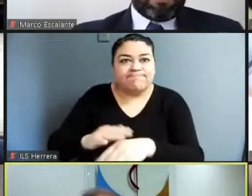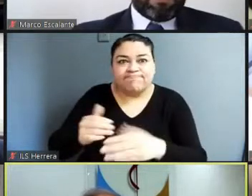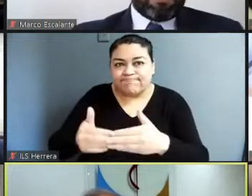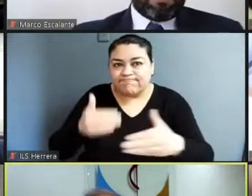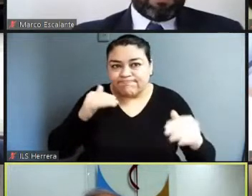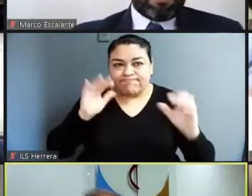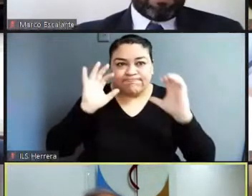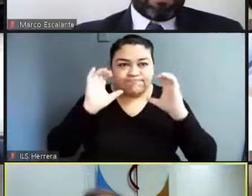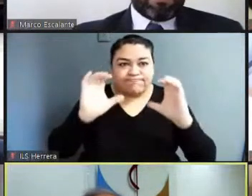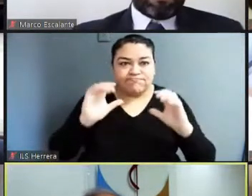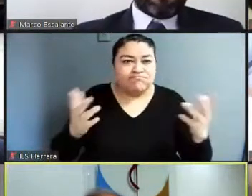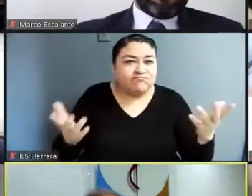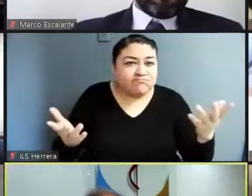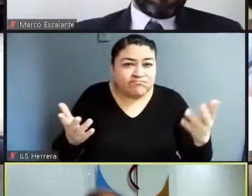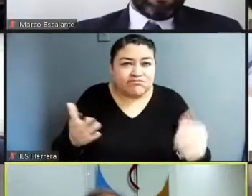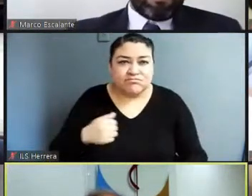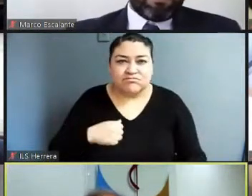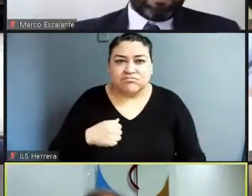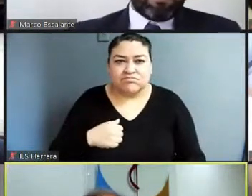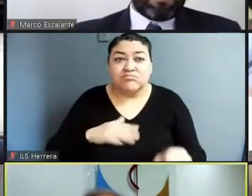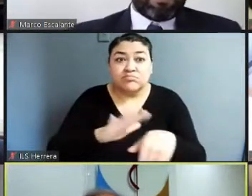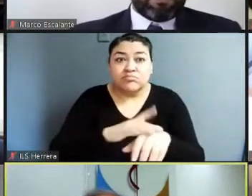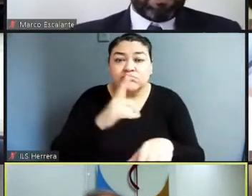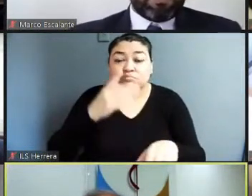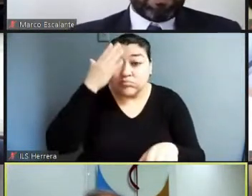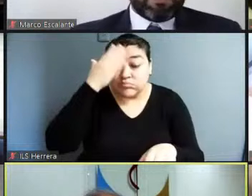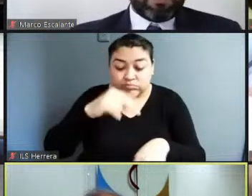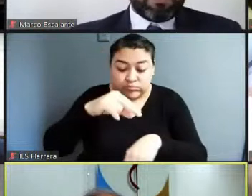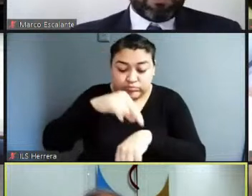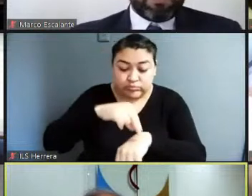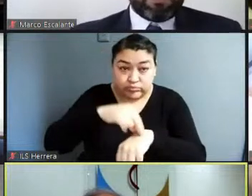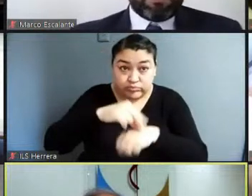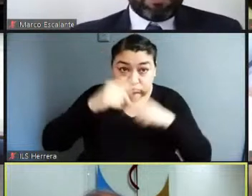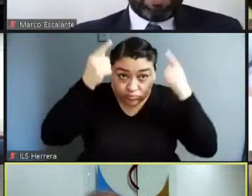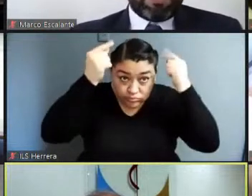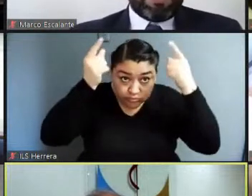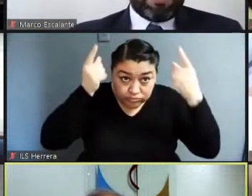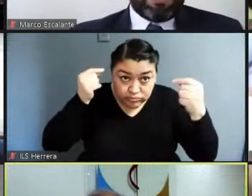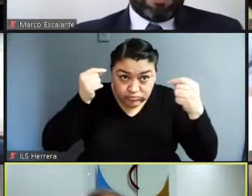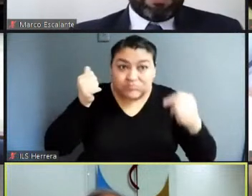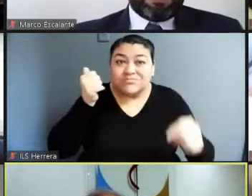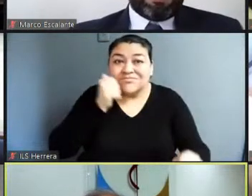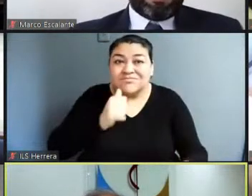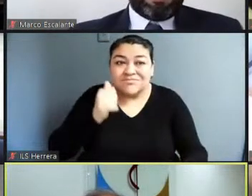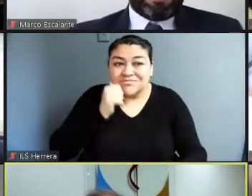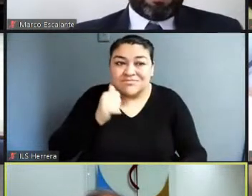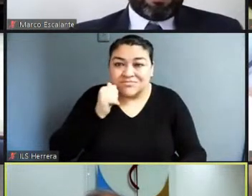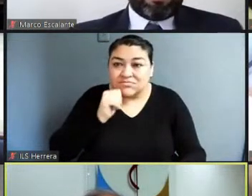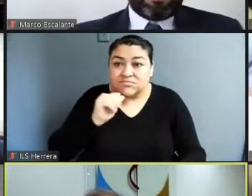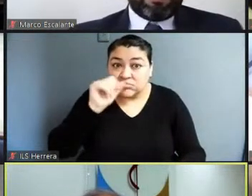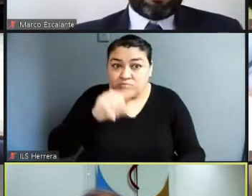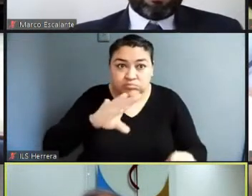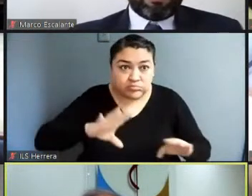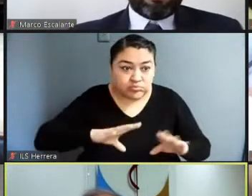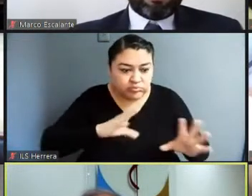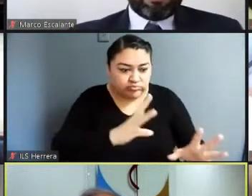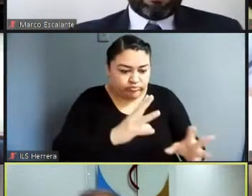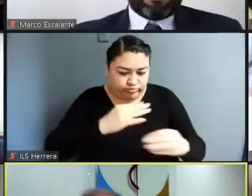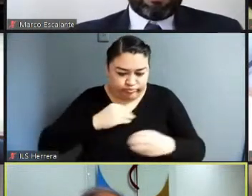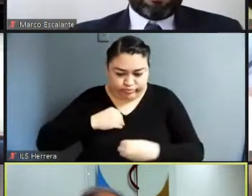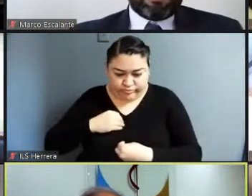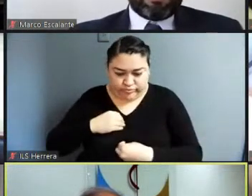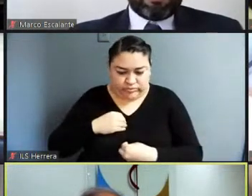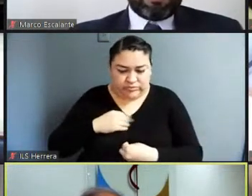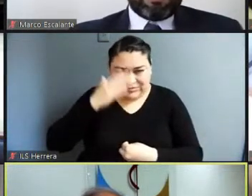chronic non-communicable diseases. Why is it that most of our graduates